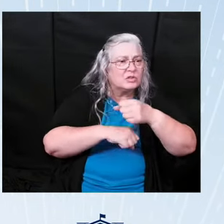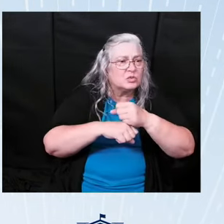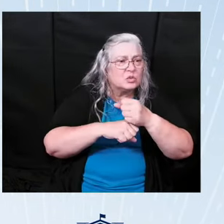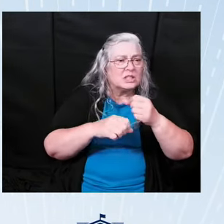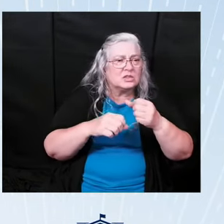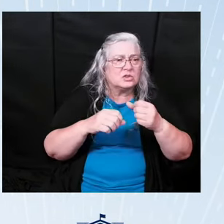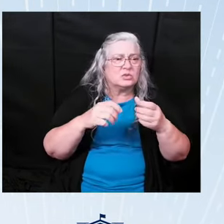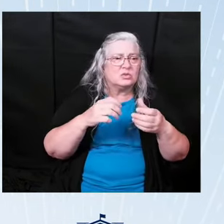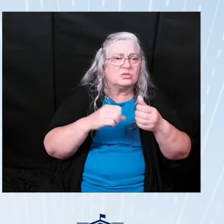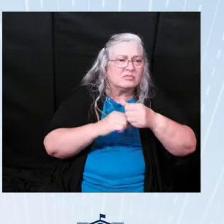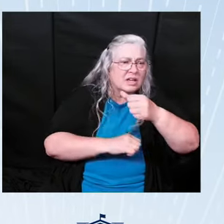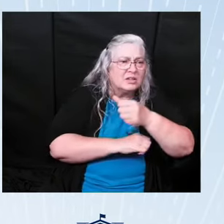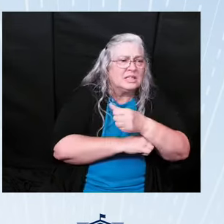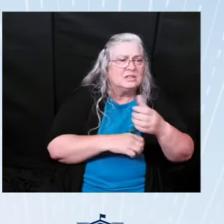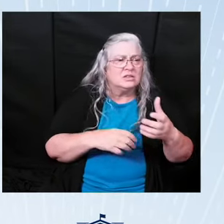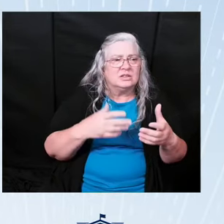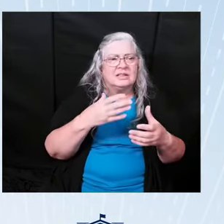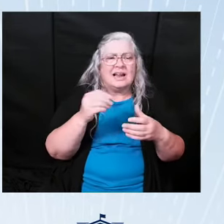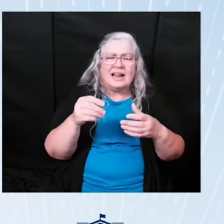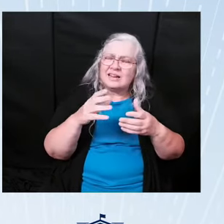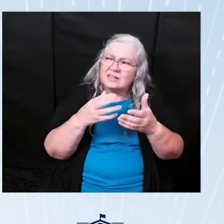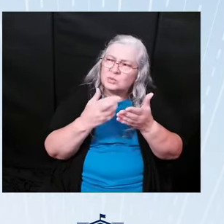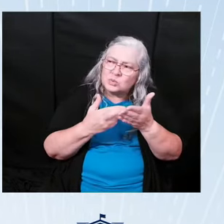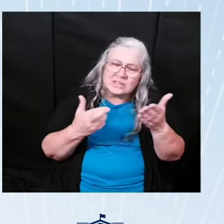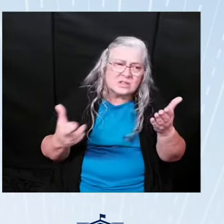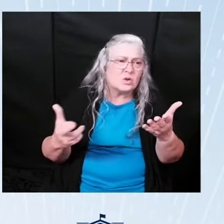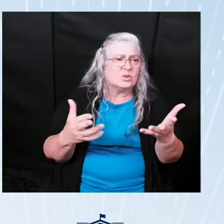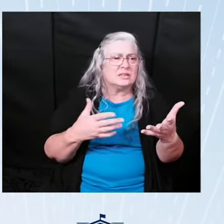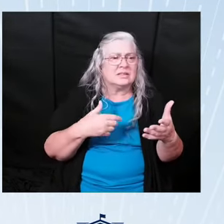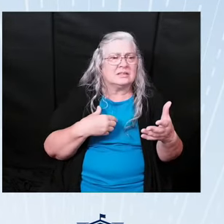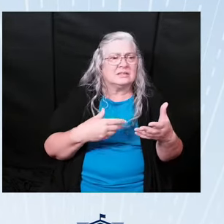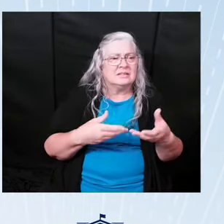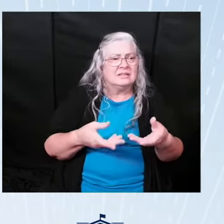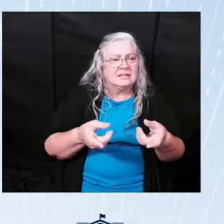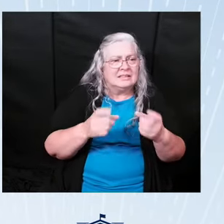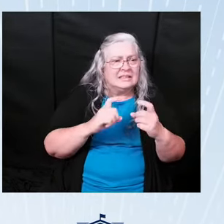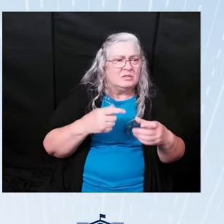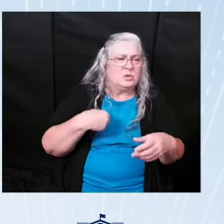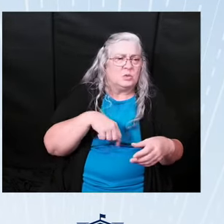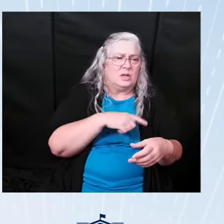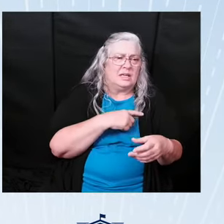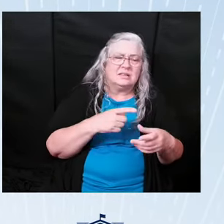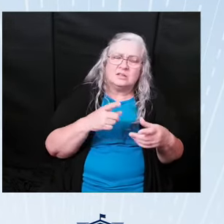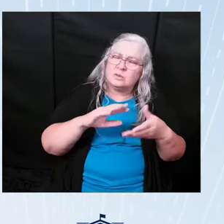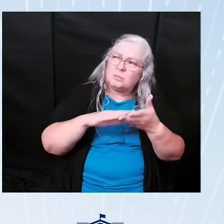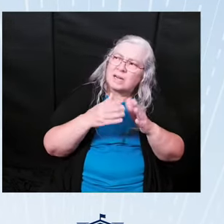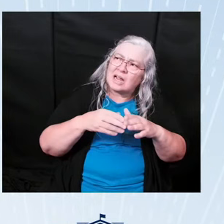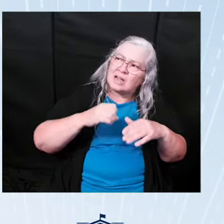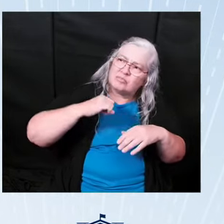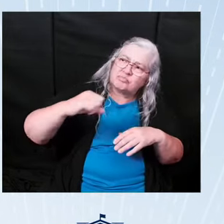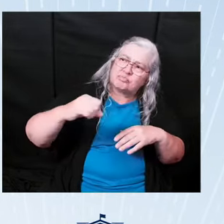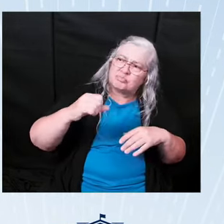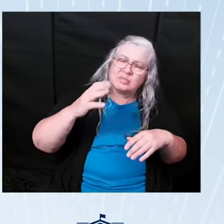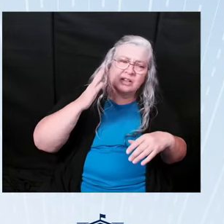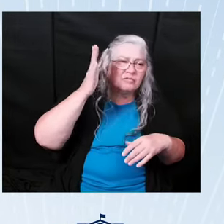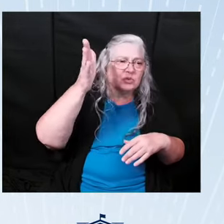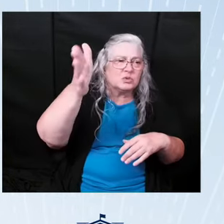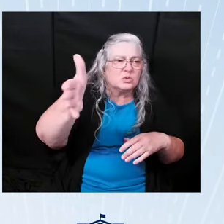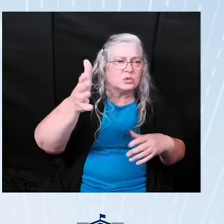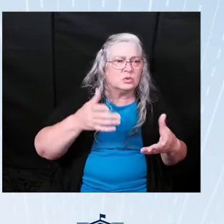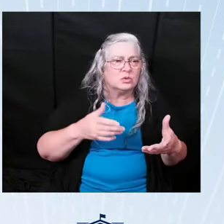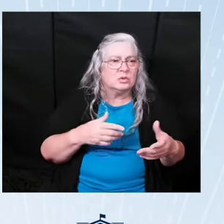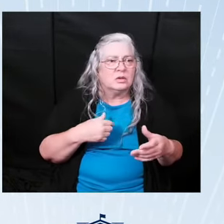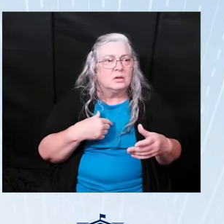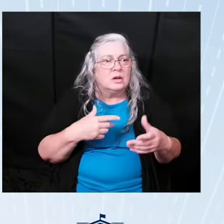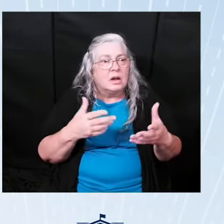better and more resilient and more adaptive. And like many cities, we're facing hotter summers. We're looking to increase